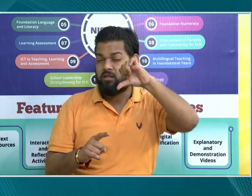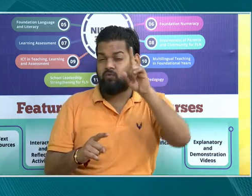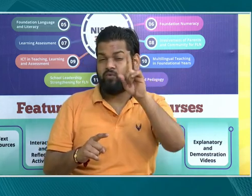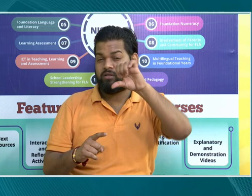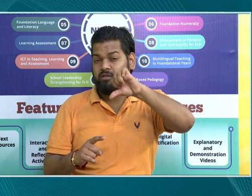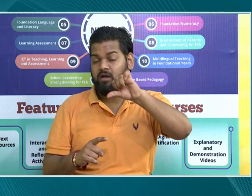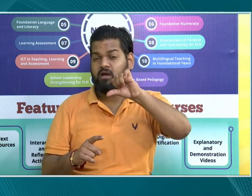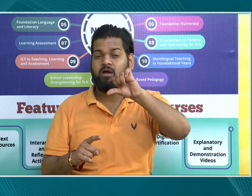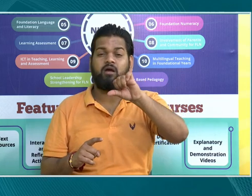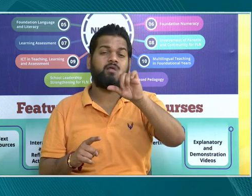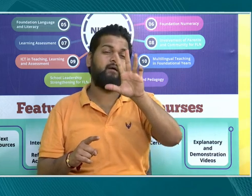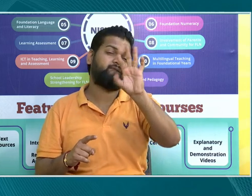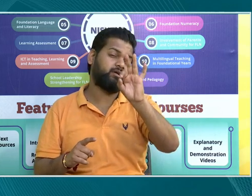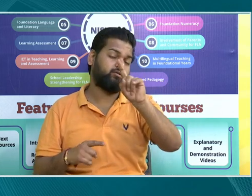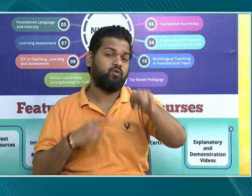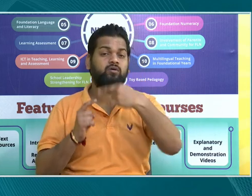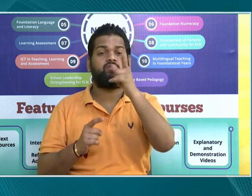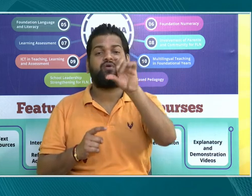1960,